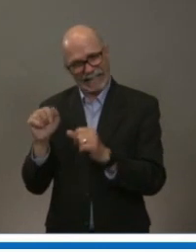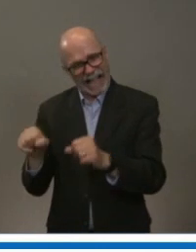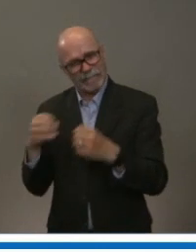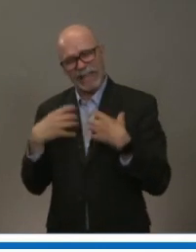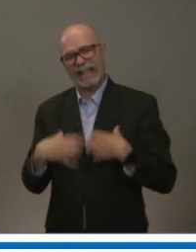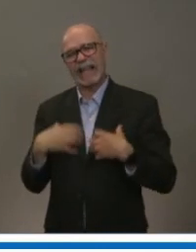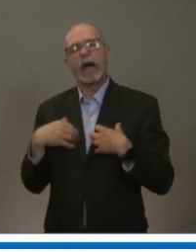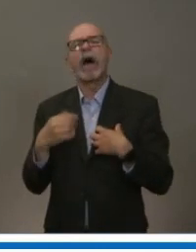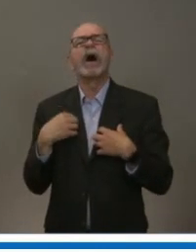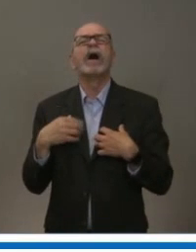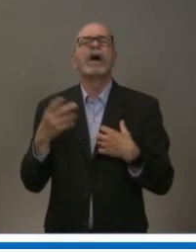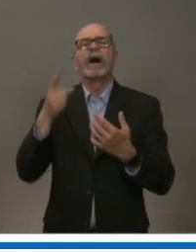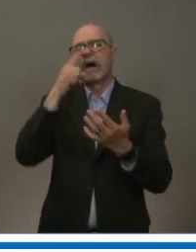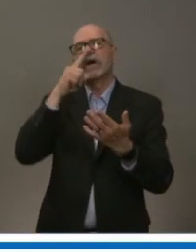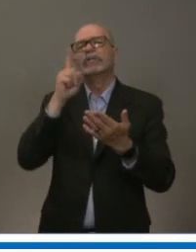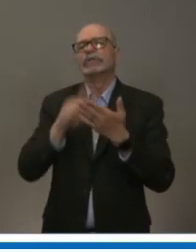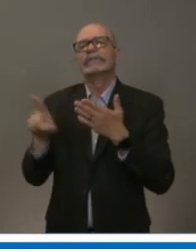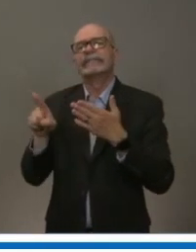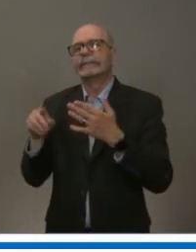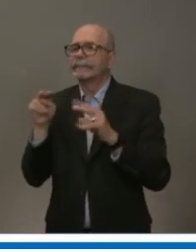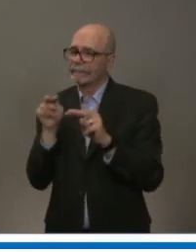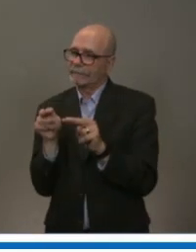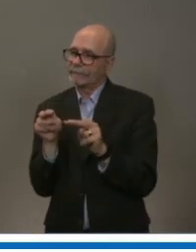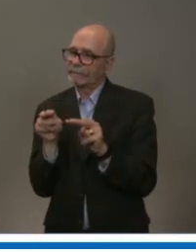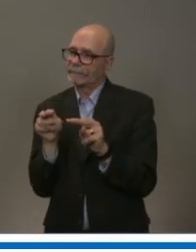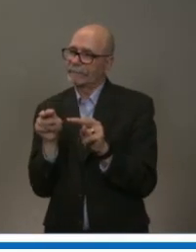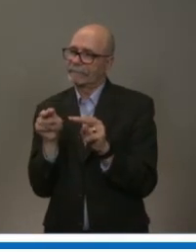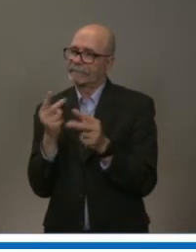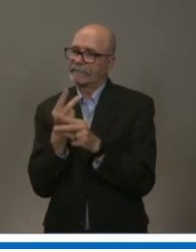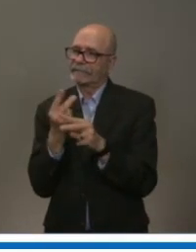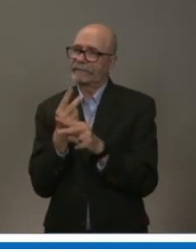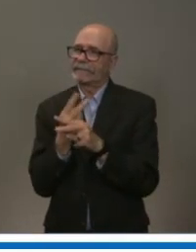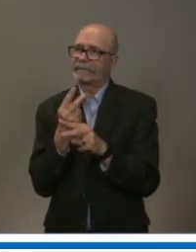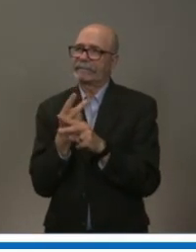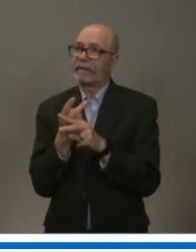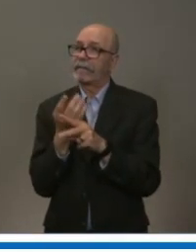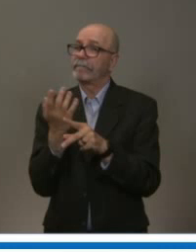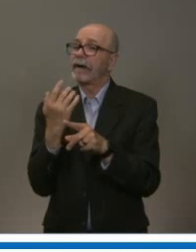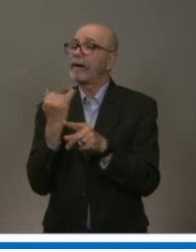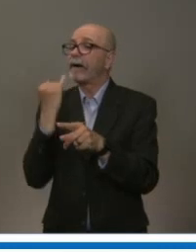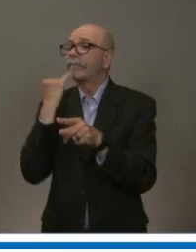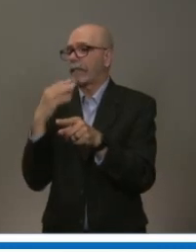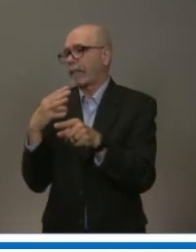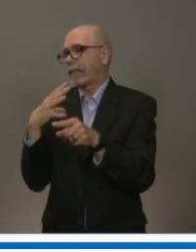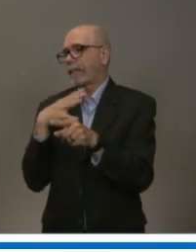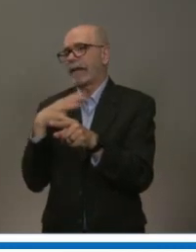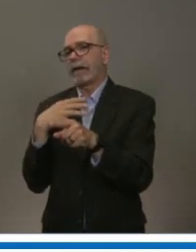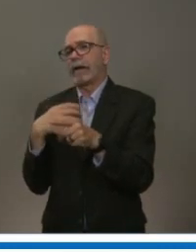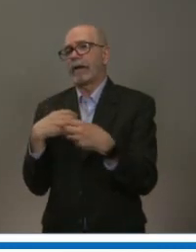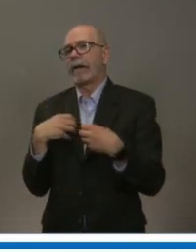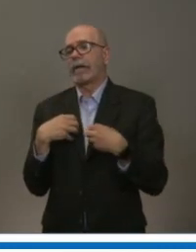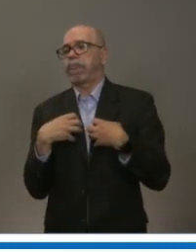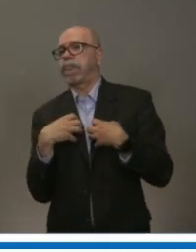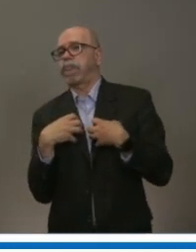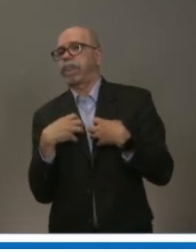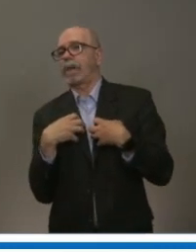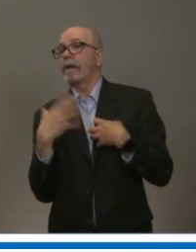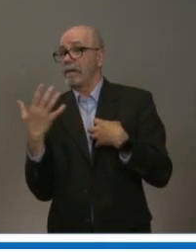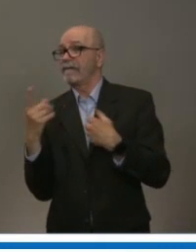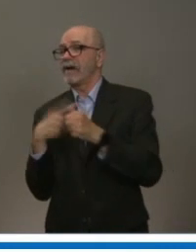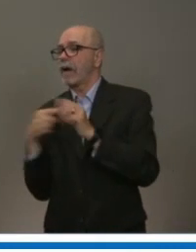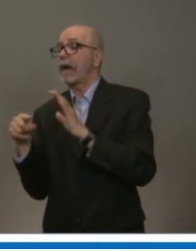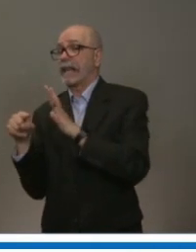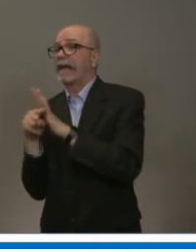gets put on and is maintained on the appropriate precautions, even if the initial test may be negative. Go ahead, Nancy, if